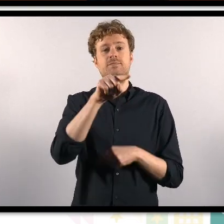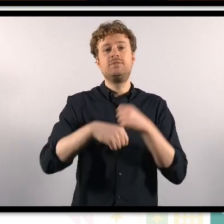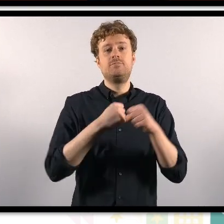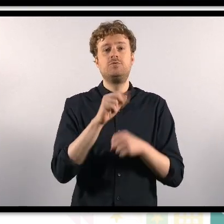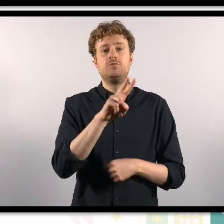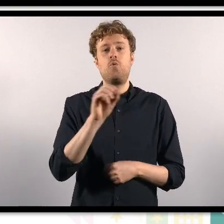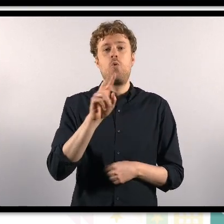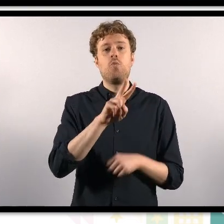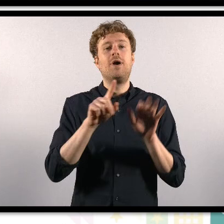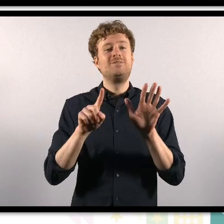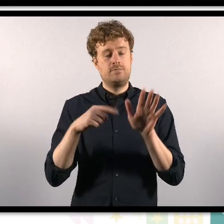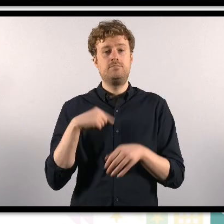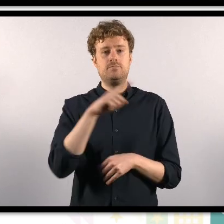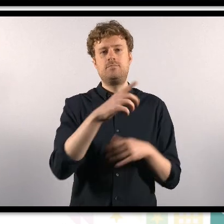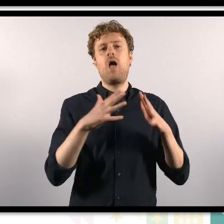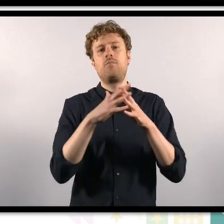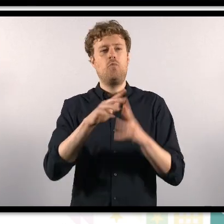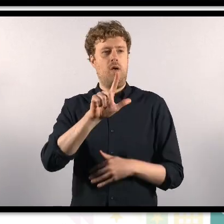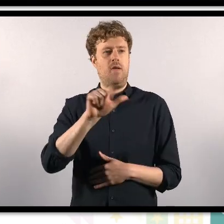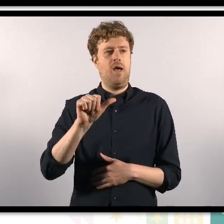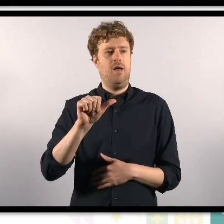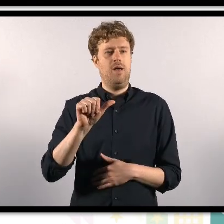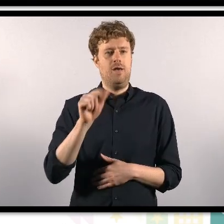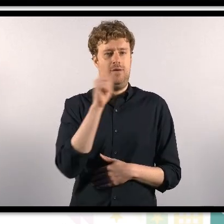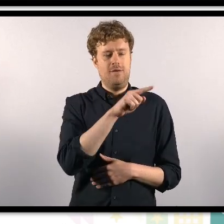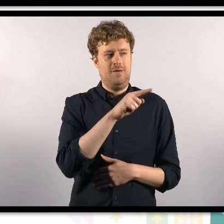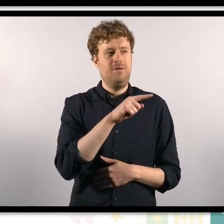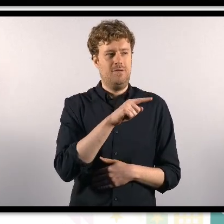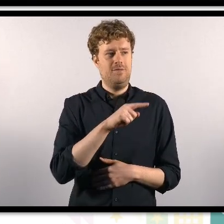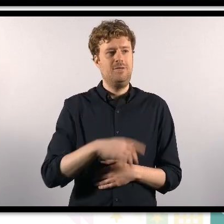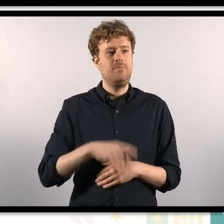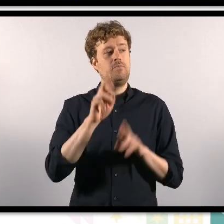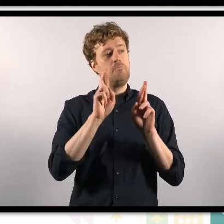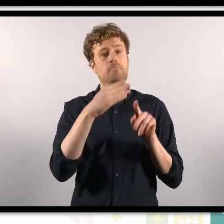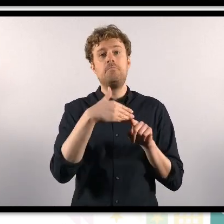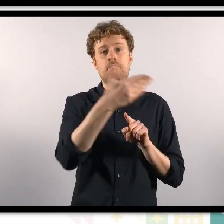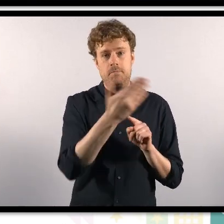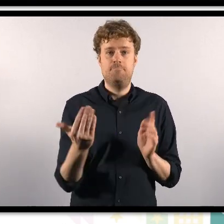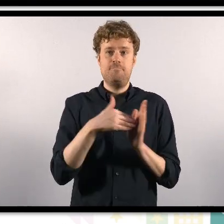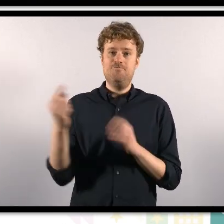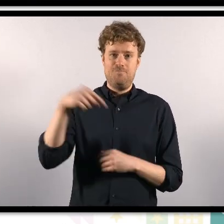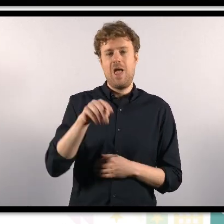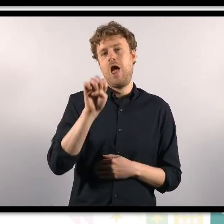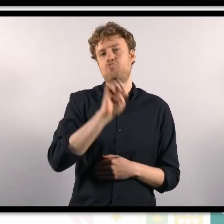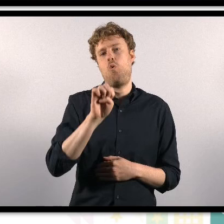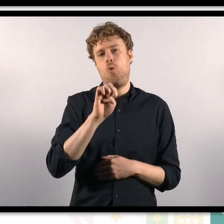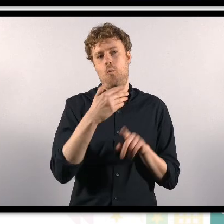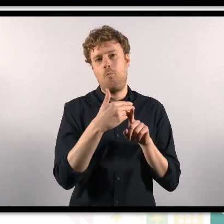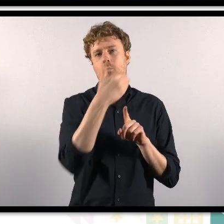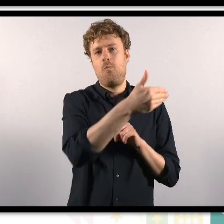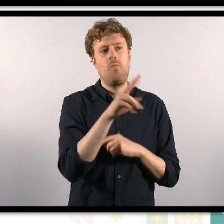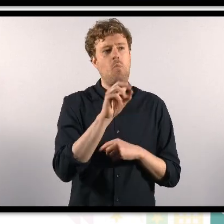back. So book your calendars, March 15th through 18th, one of my favorite cities in Europe, and I'll be excited to